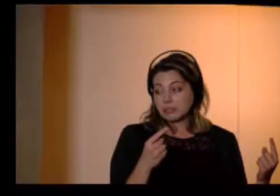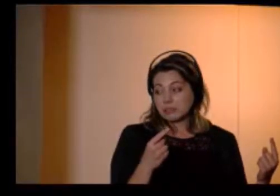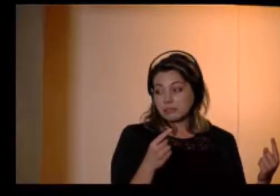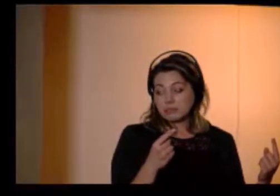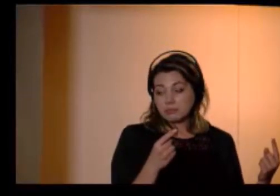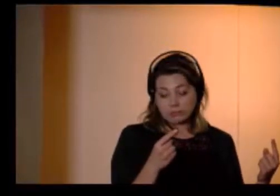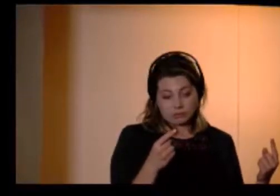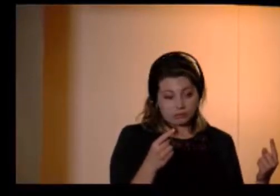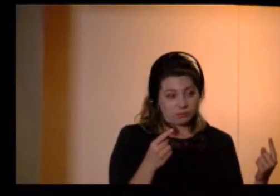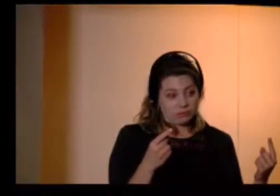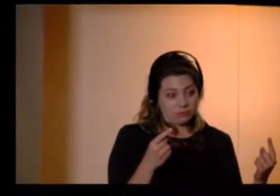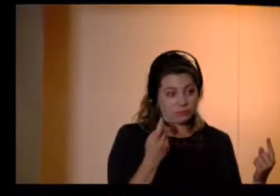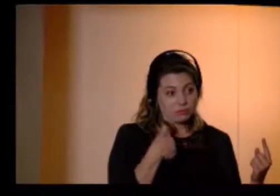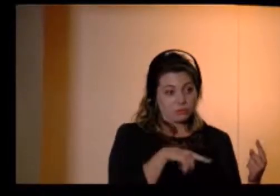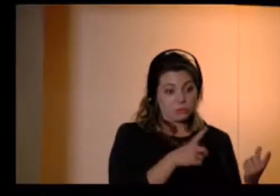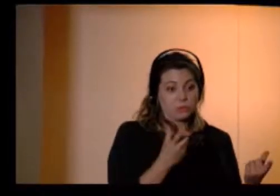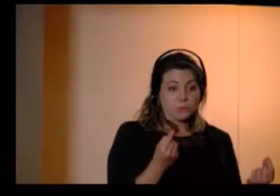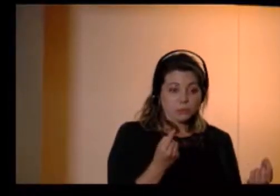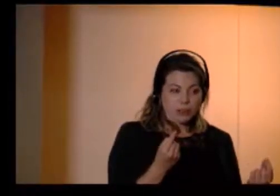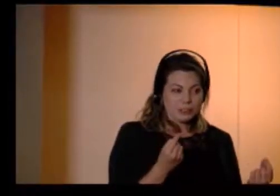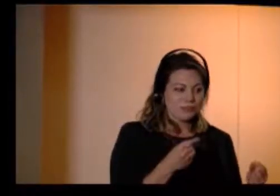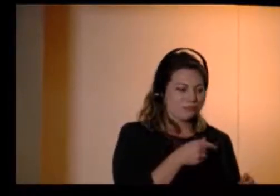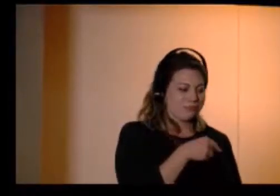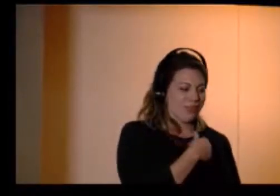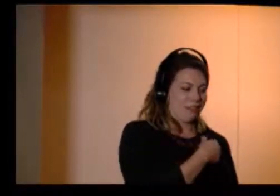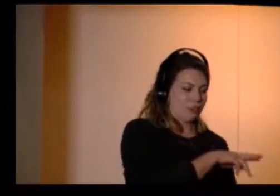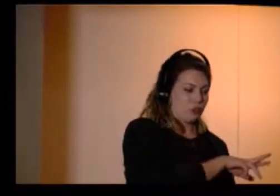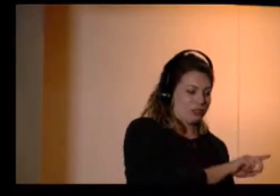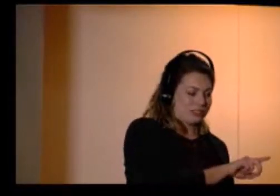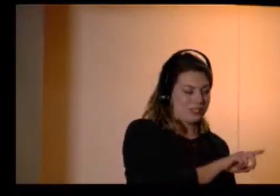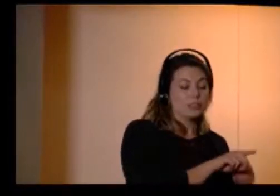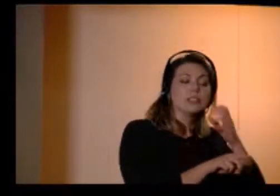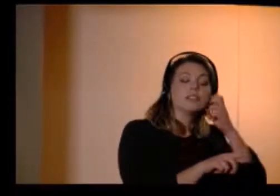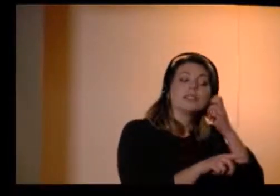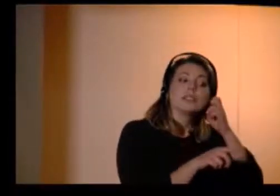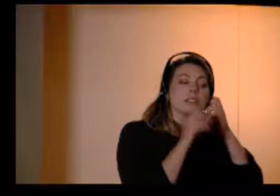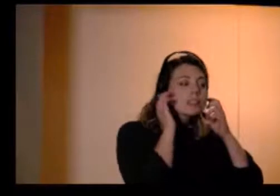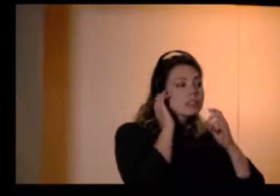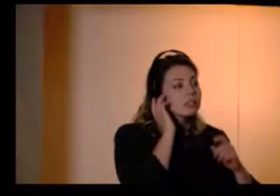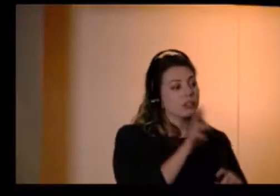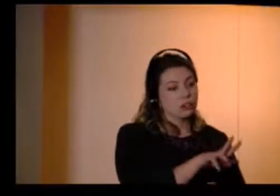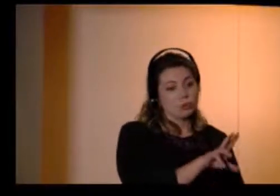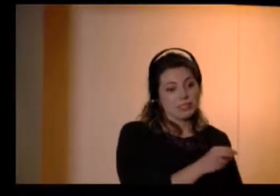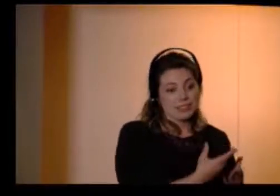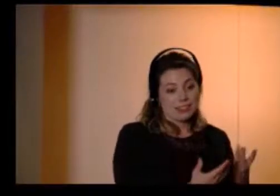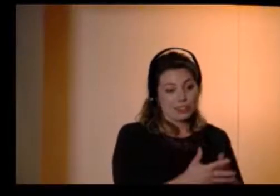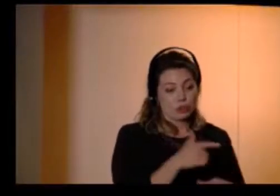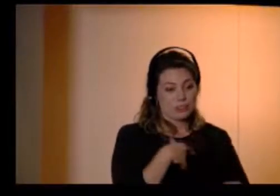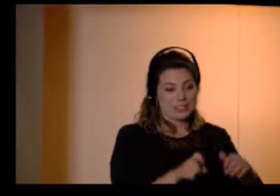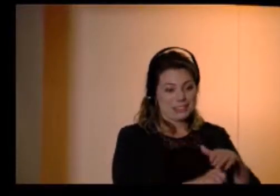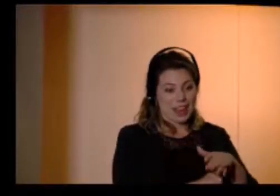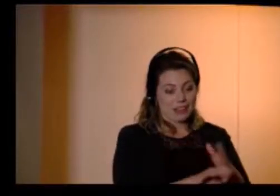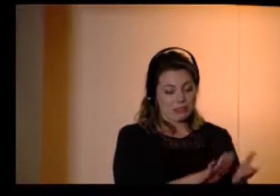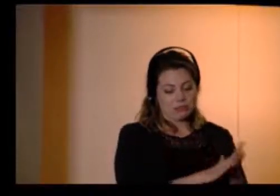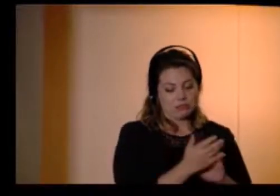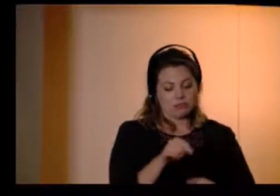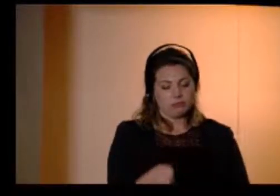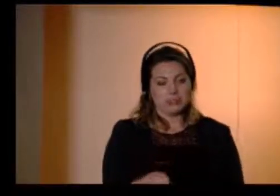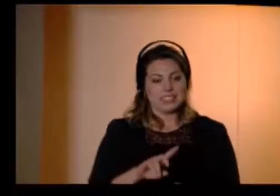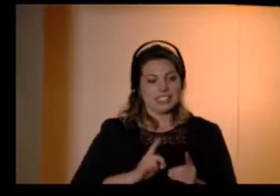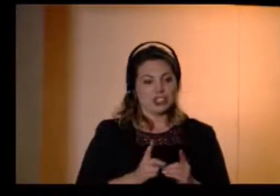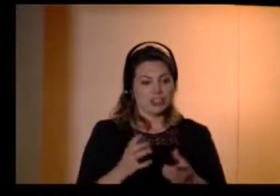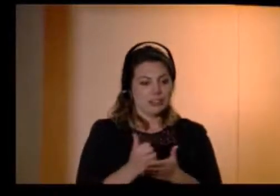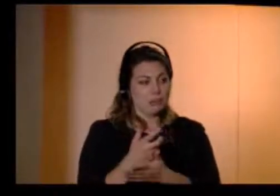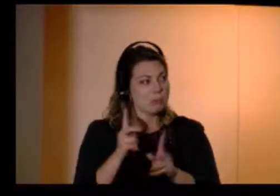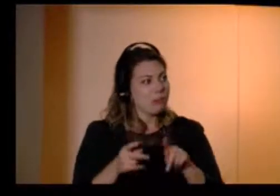taking these great 2D and 3D objects and scanning them into digital collections that people can